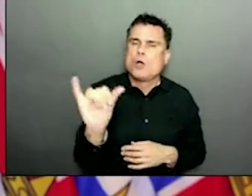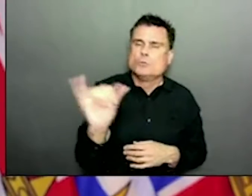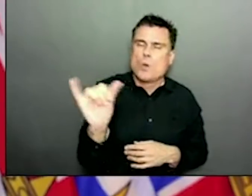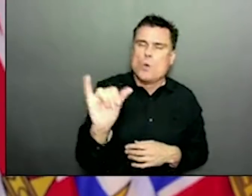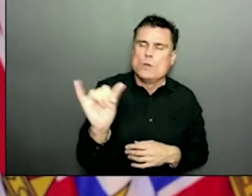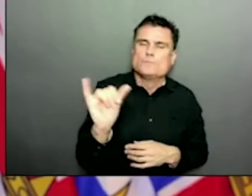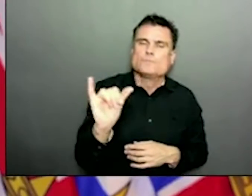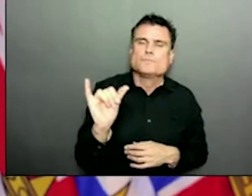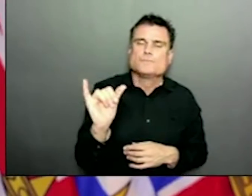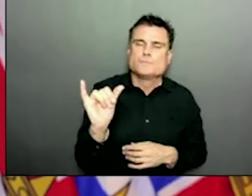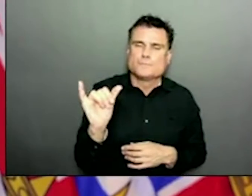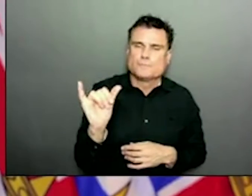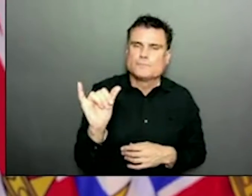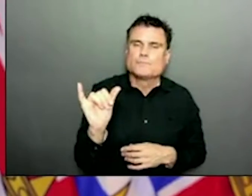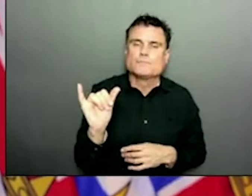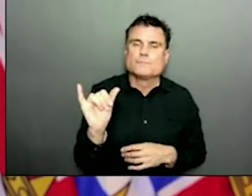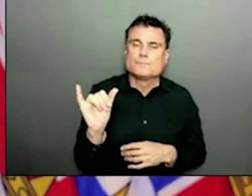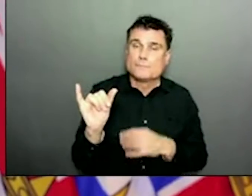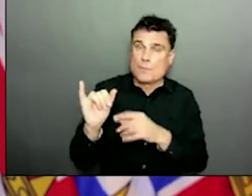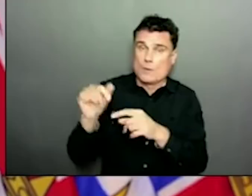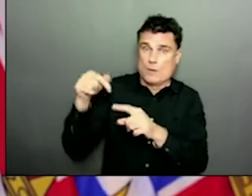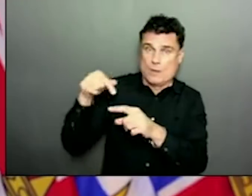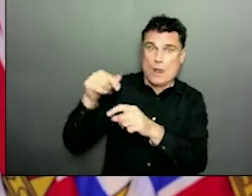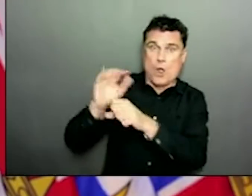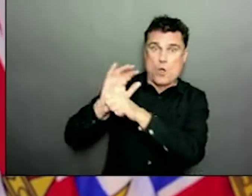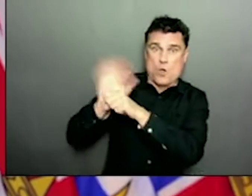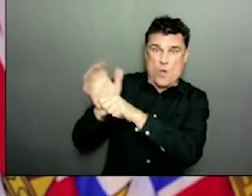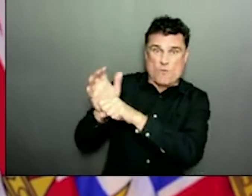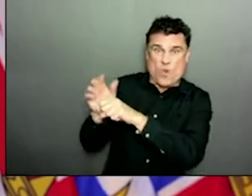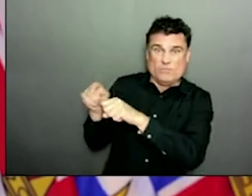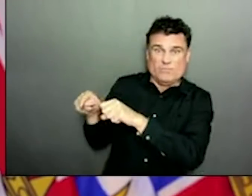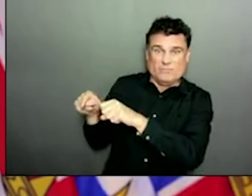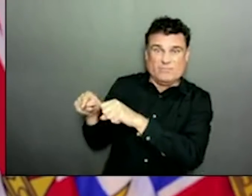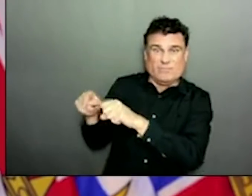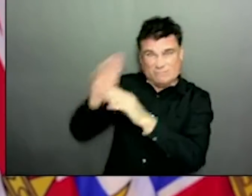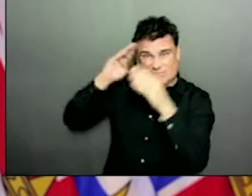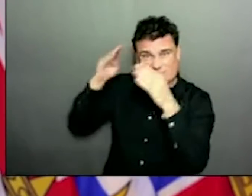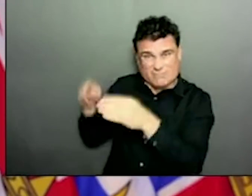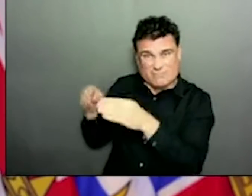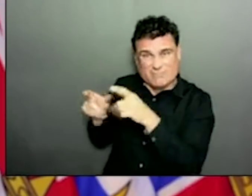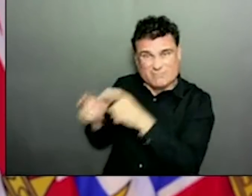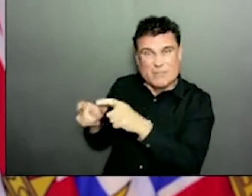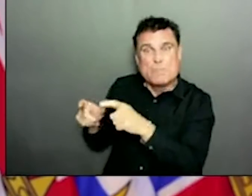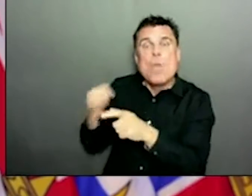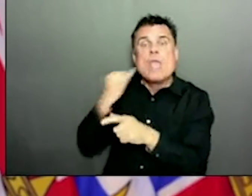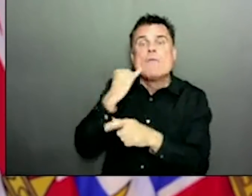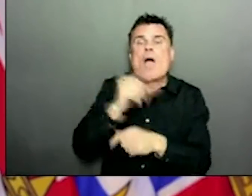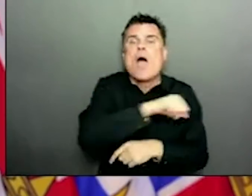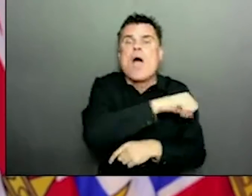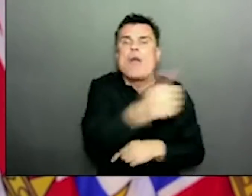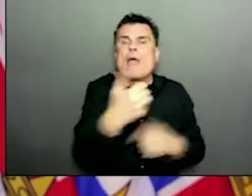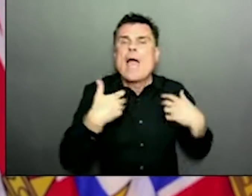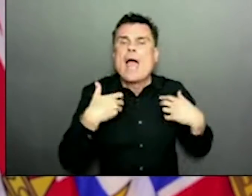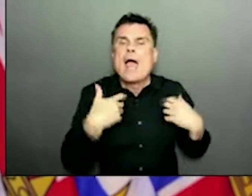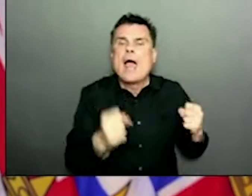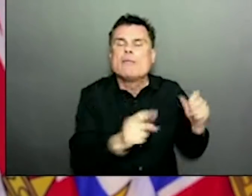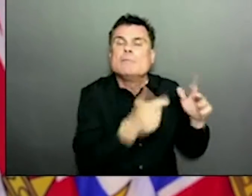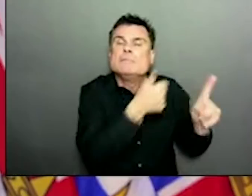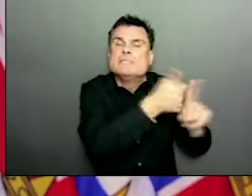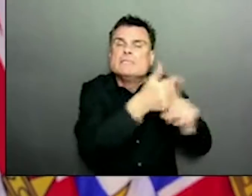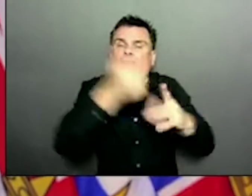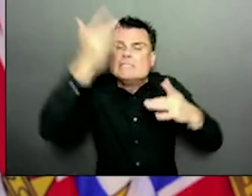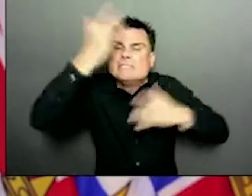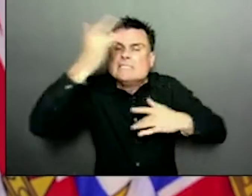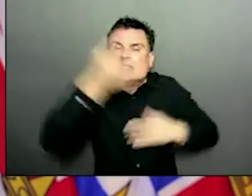medical care, it is available and it is safe in hospitals, in healthcare facilities, and in primary care